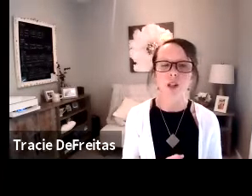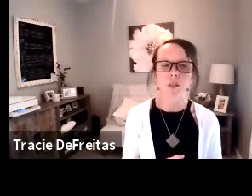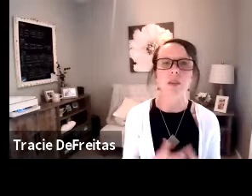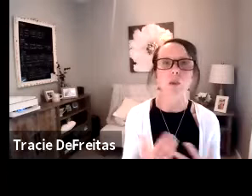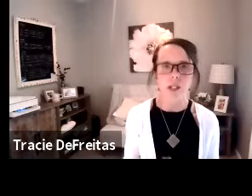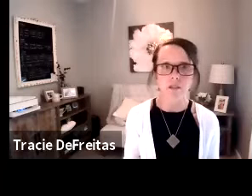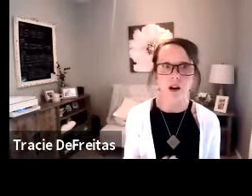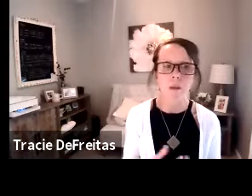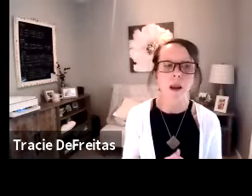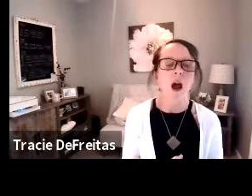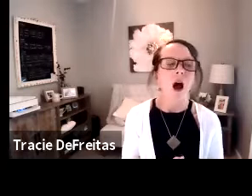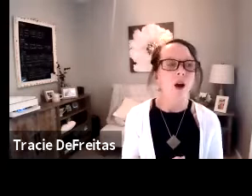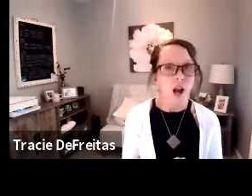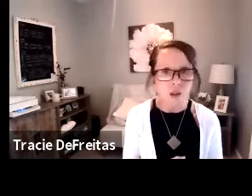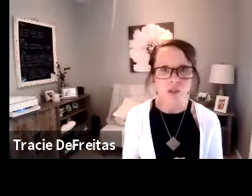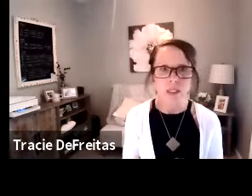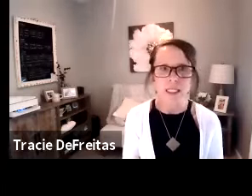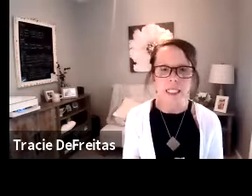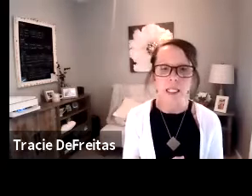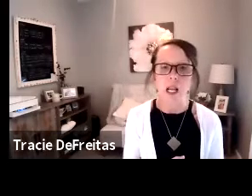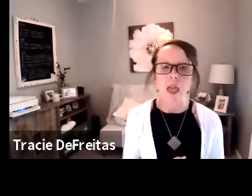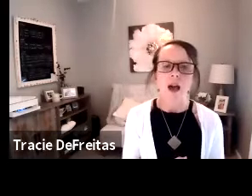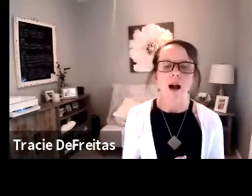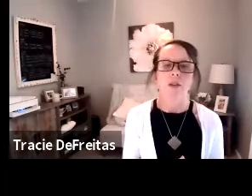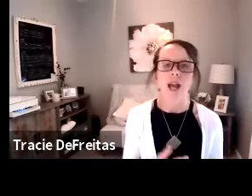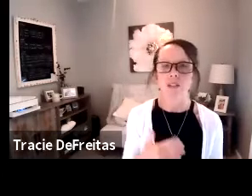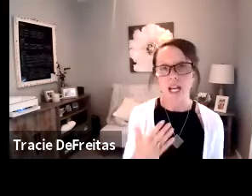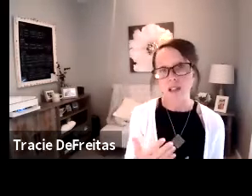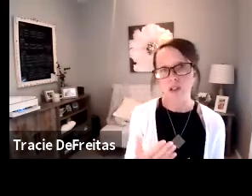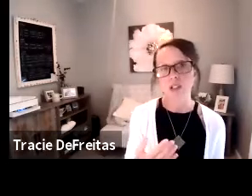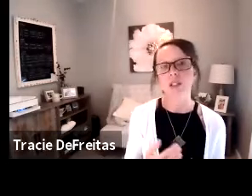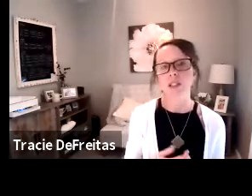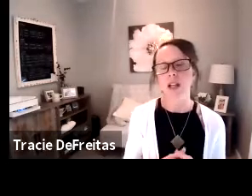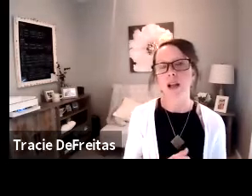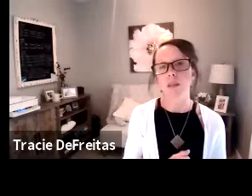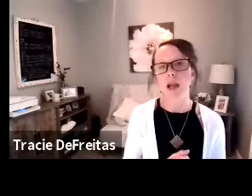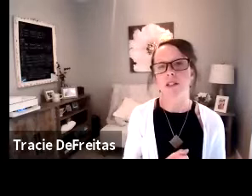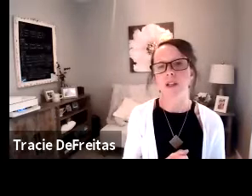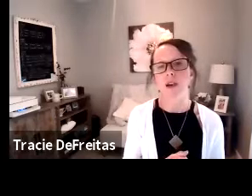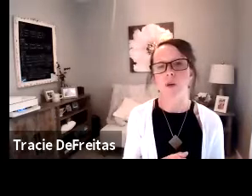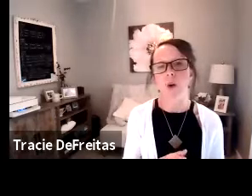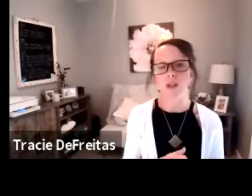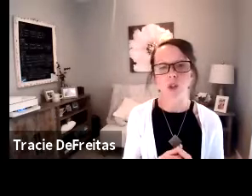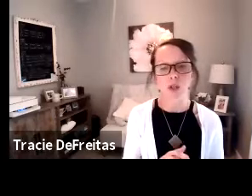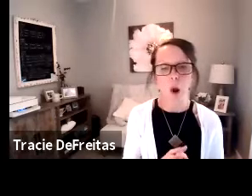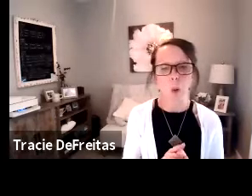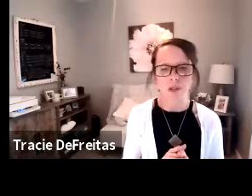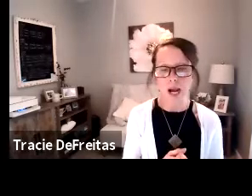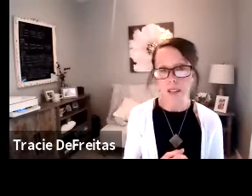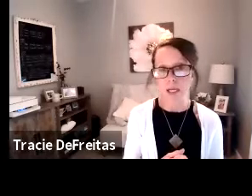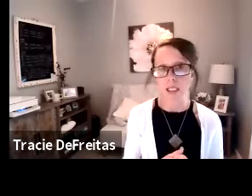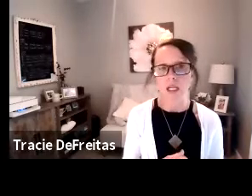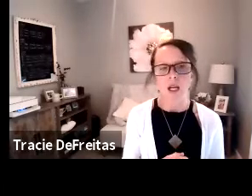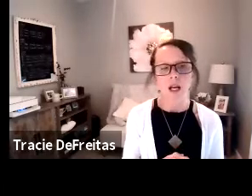have developed in the work environment around COVID-19. They have a technical assistance document, the What You Should